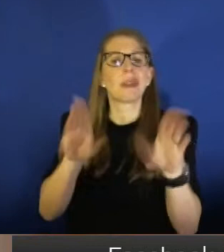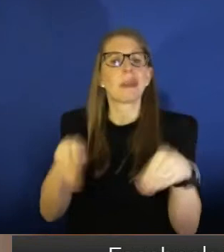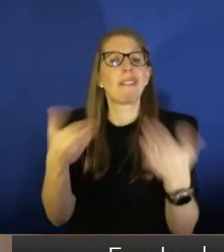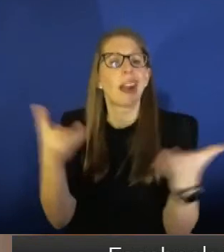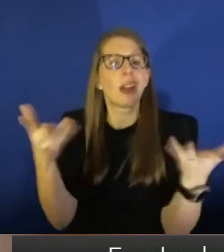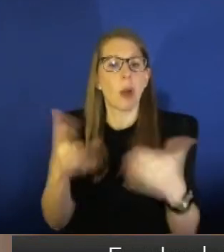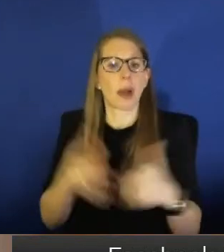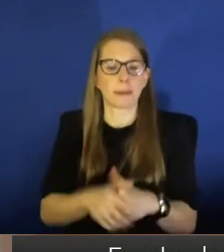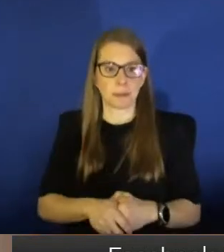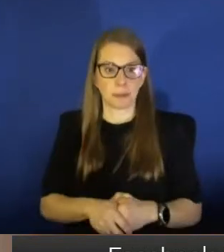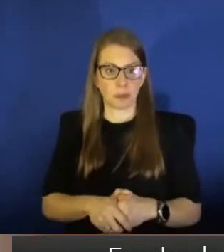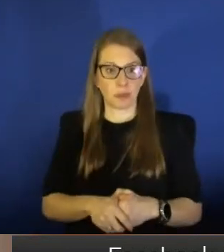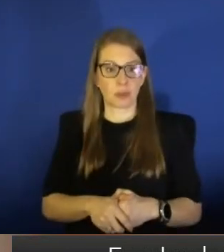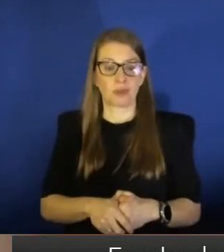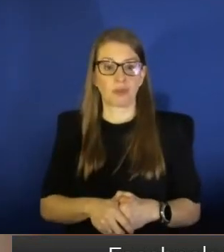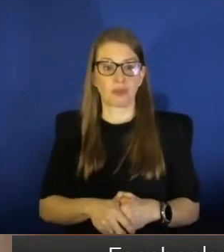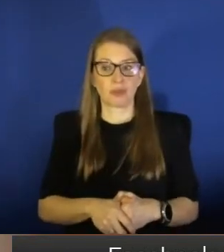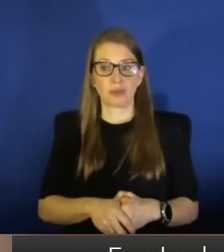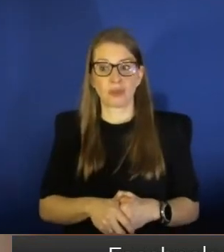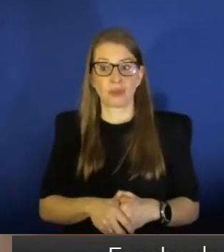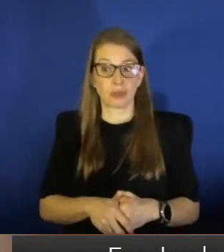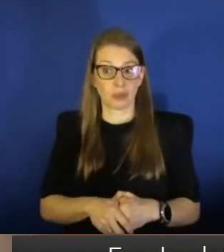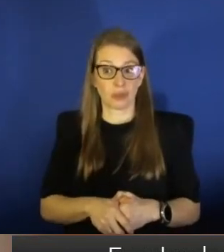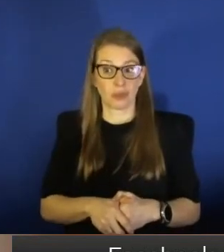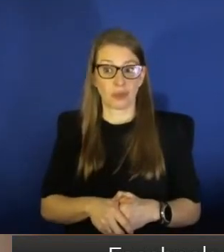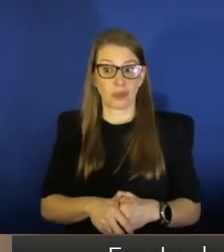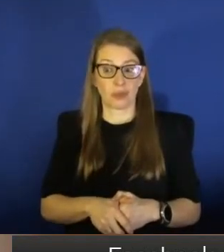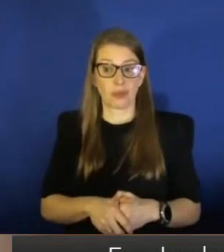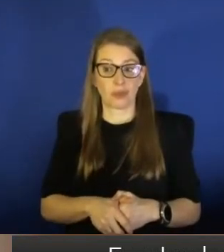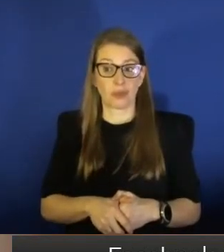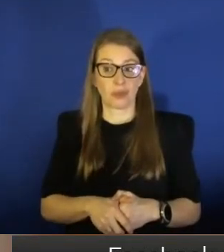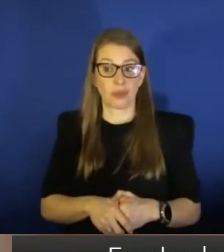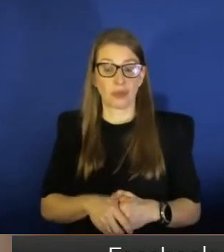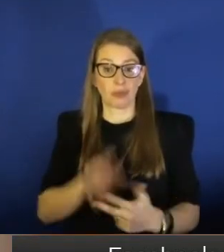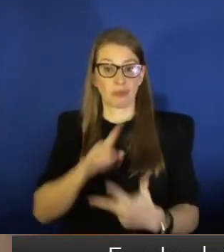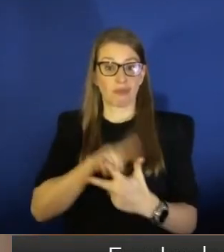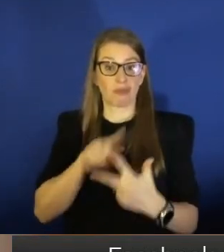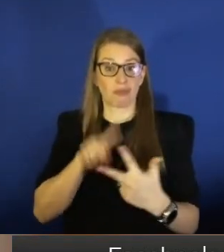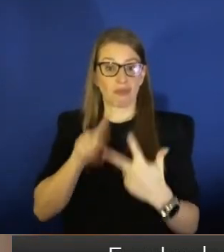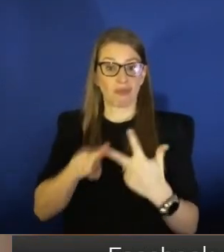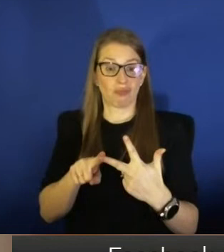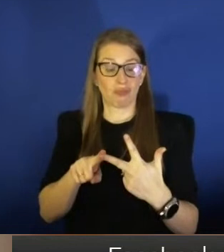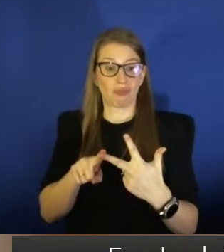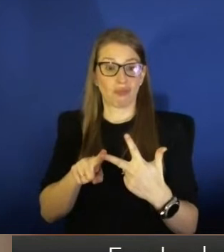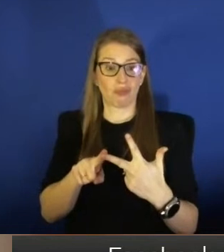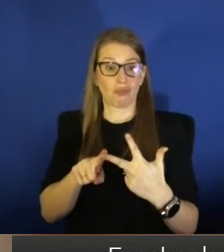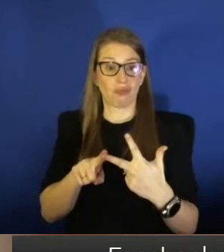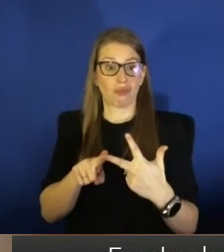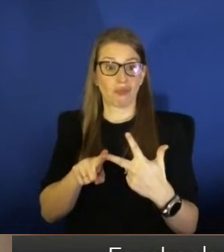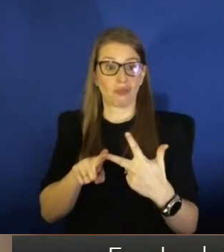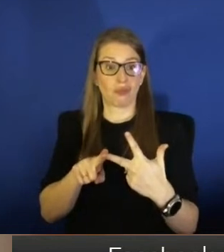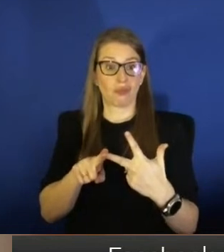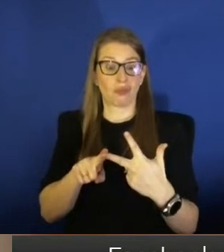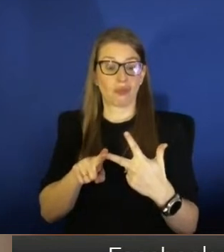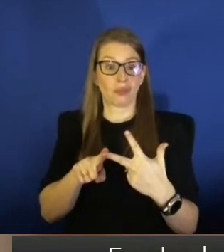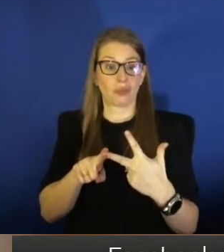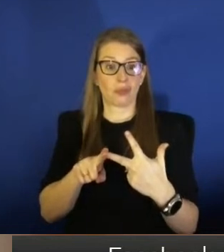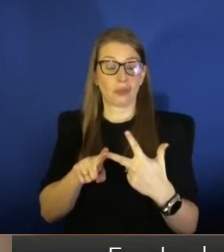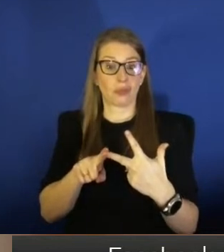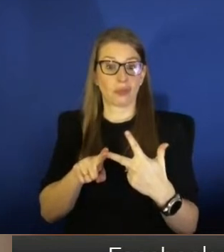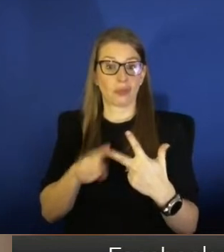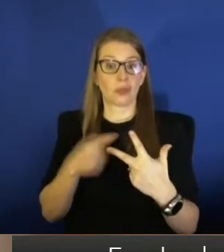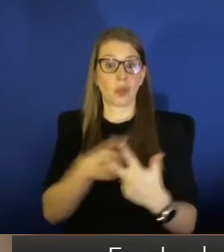Well, we have a three spokes, I would say. Dr. Moser speaks to this well, in that we